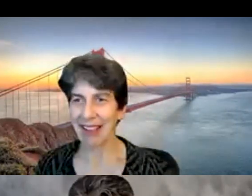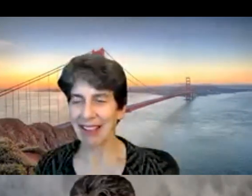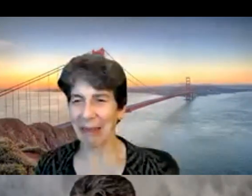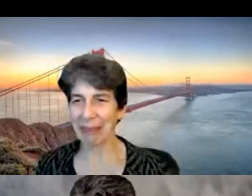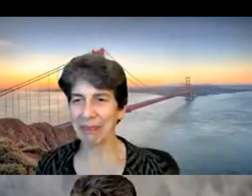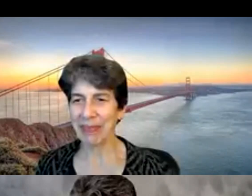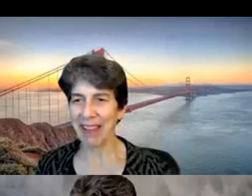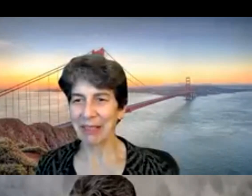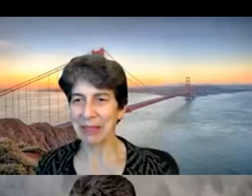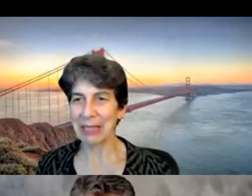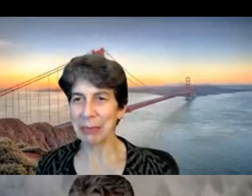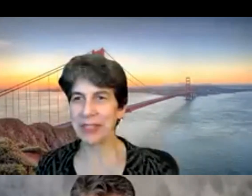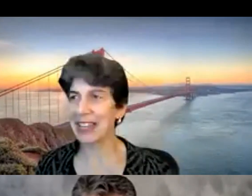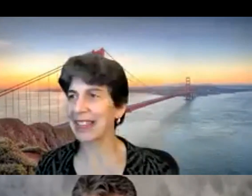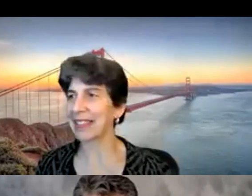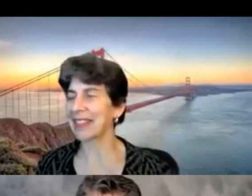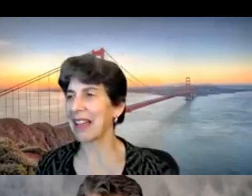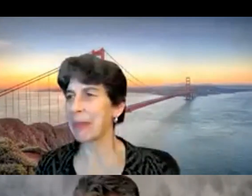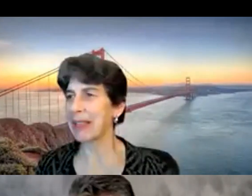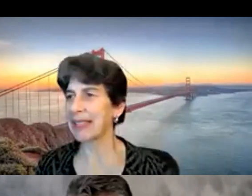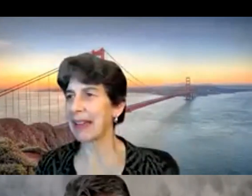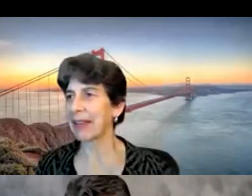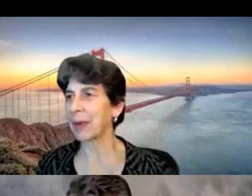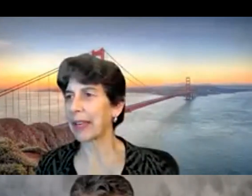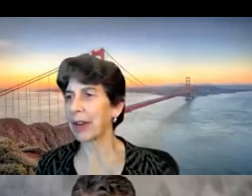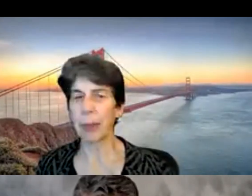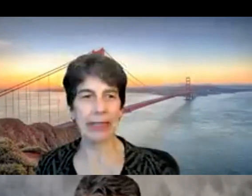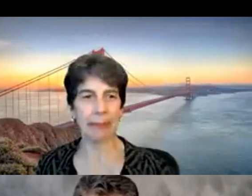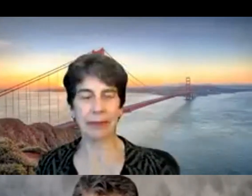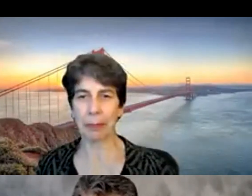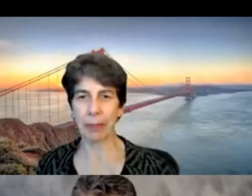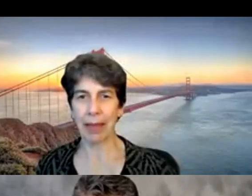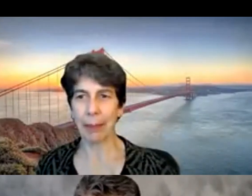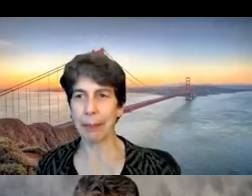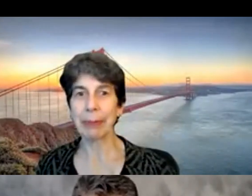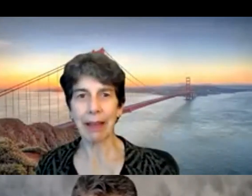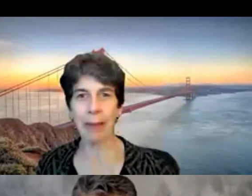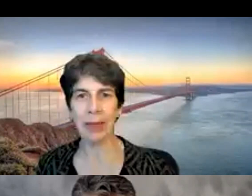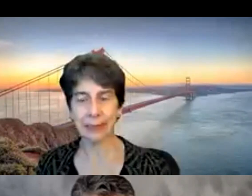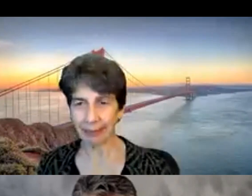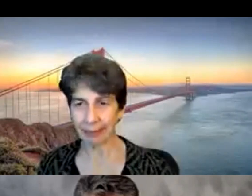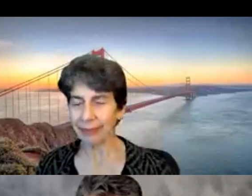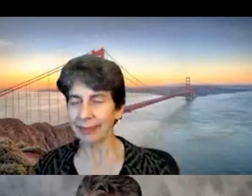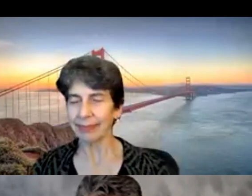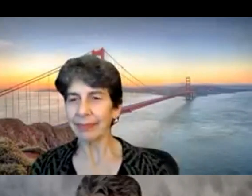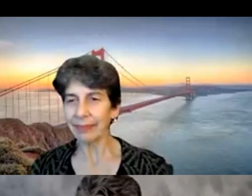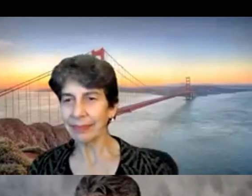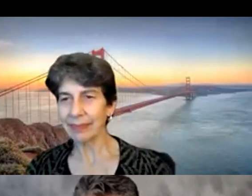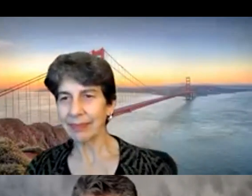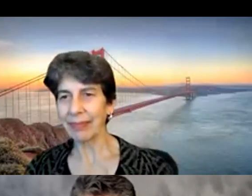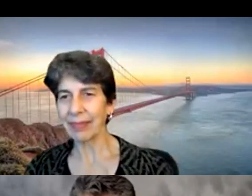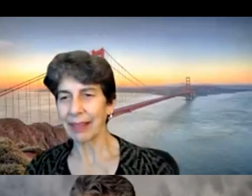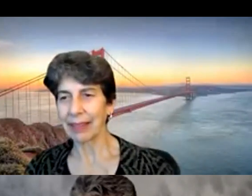then. I really appreciate those comments, and now I think we can open it up for public comment.